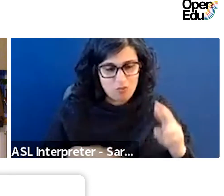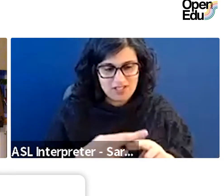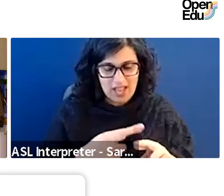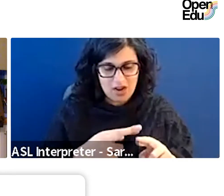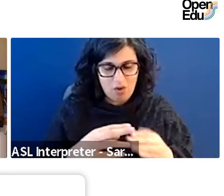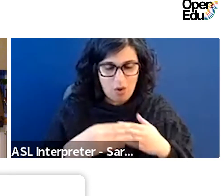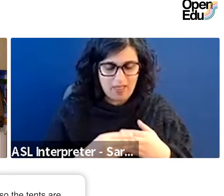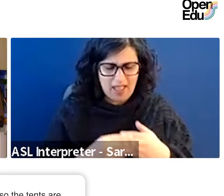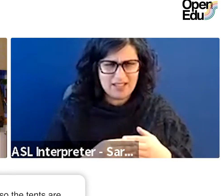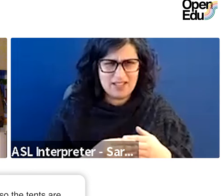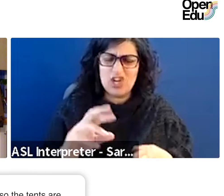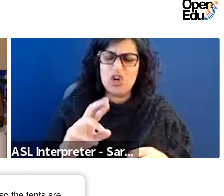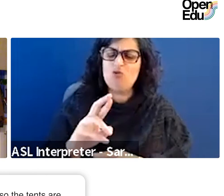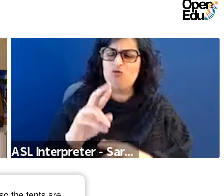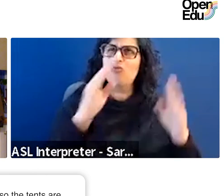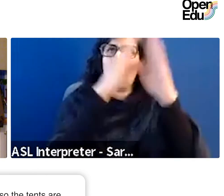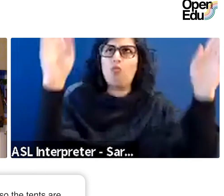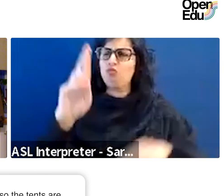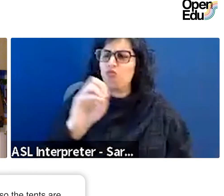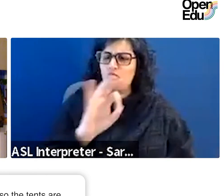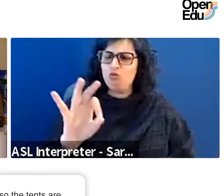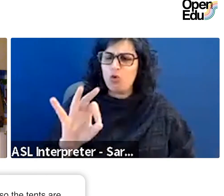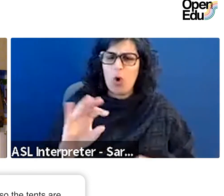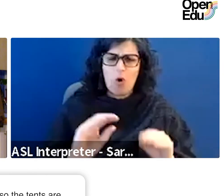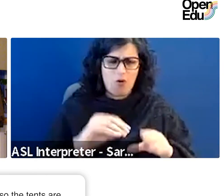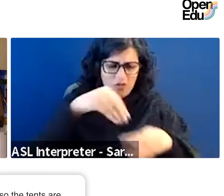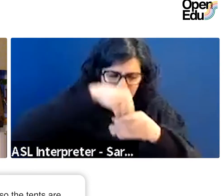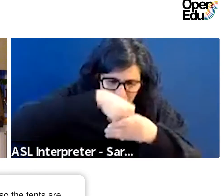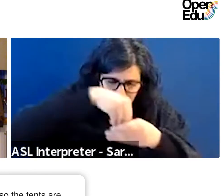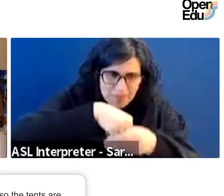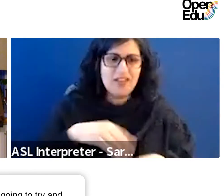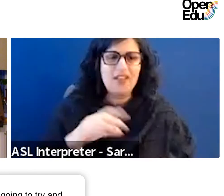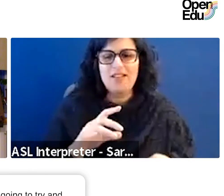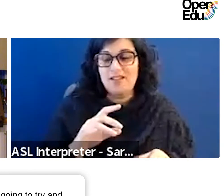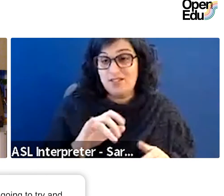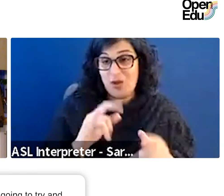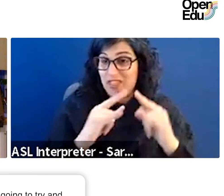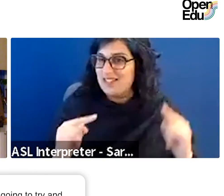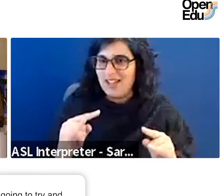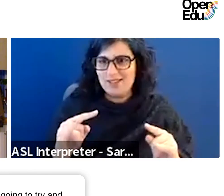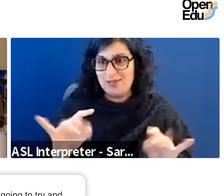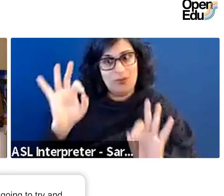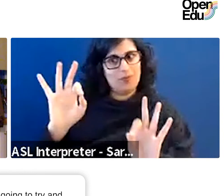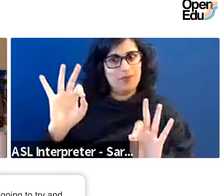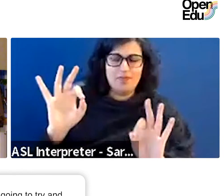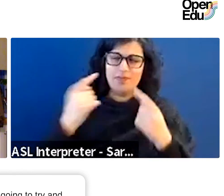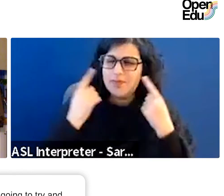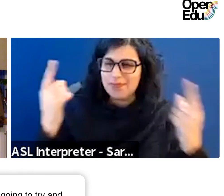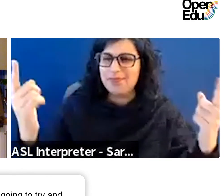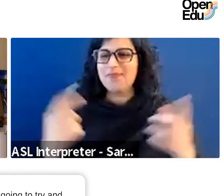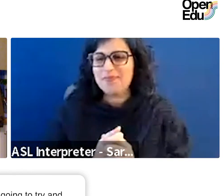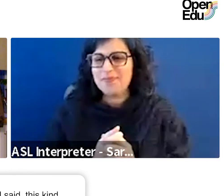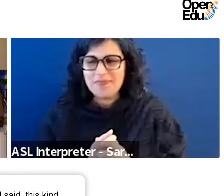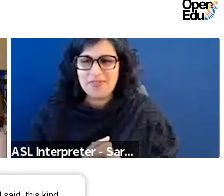that I was donated. So the tents are definitely like a winner, and I think I'm going to try and like push